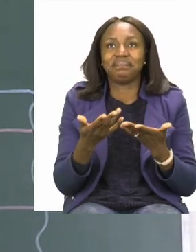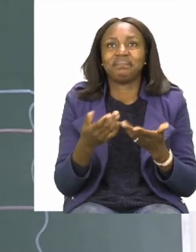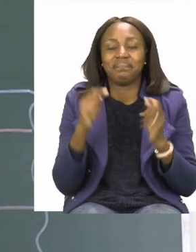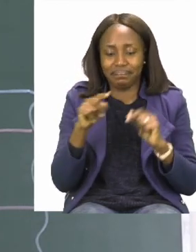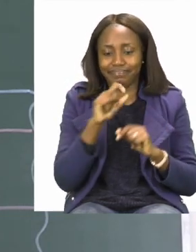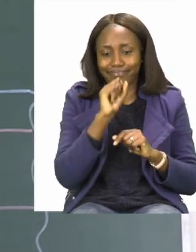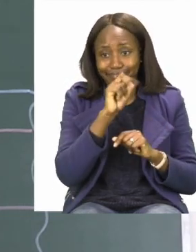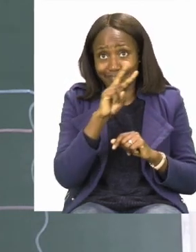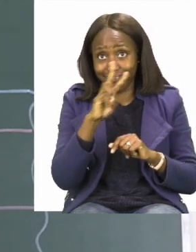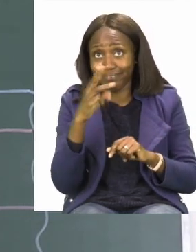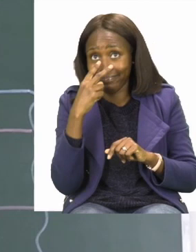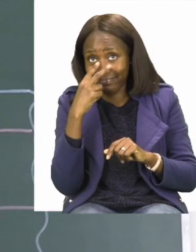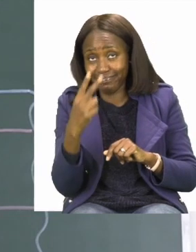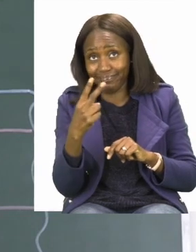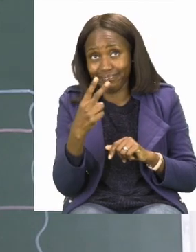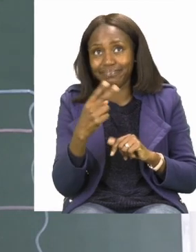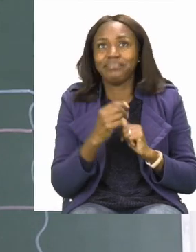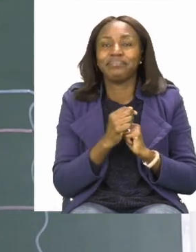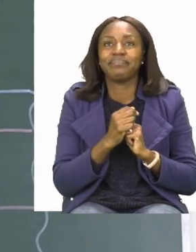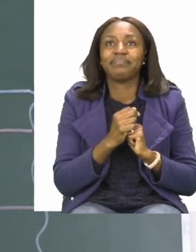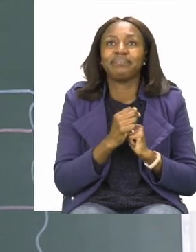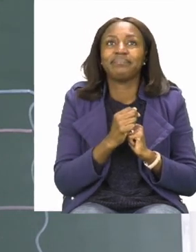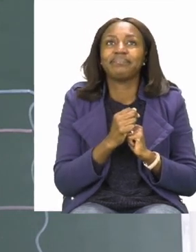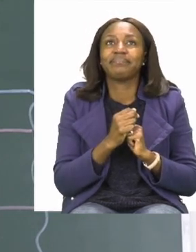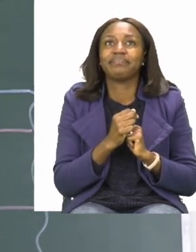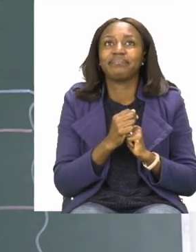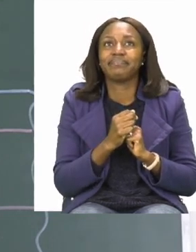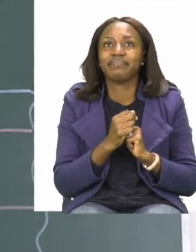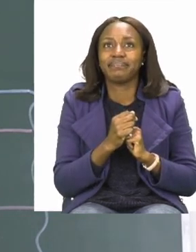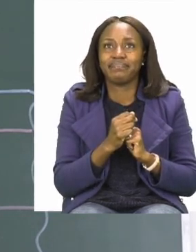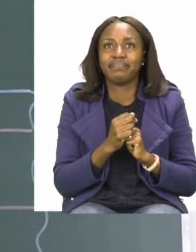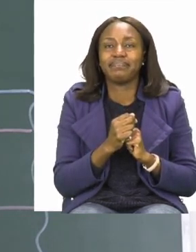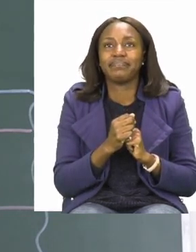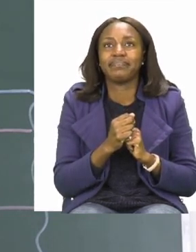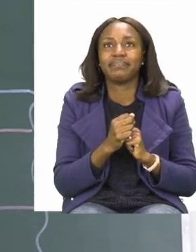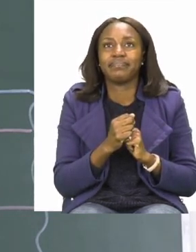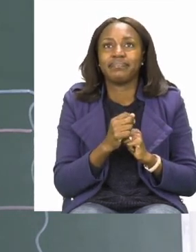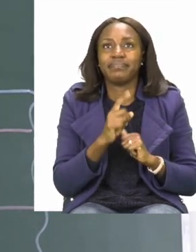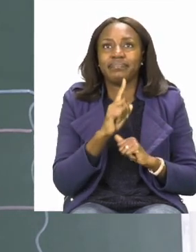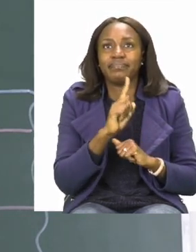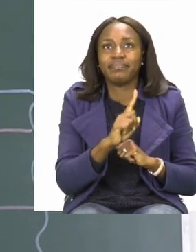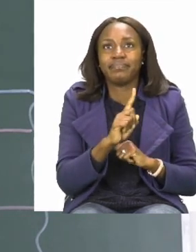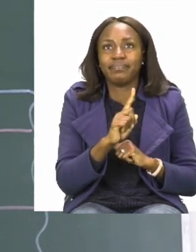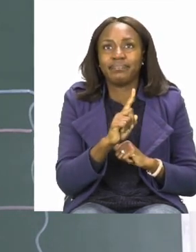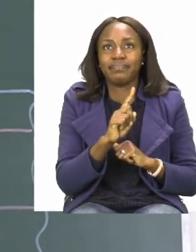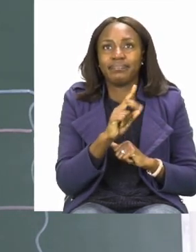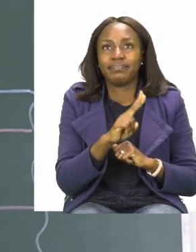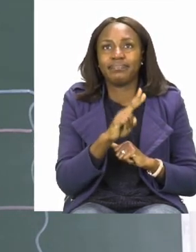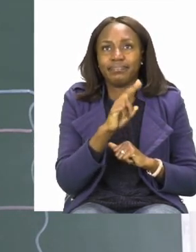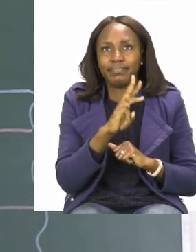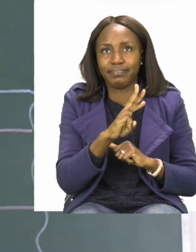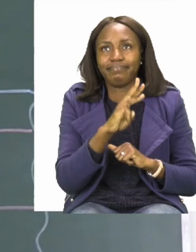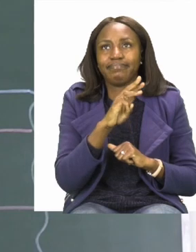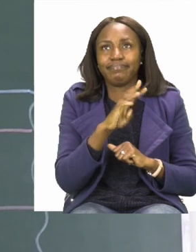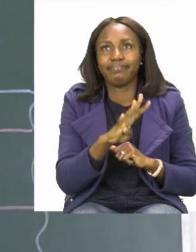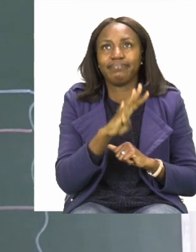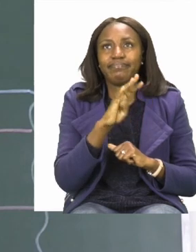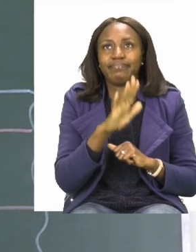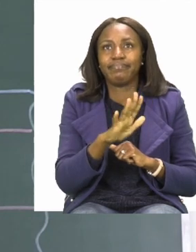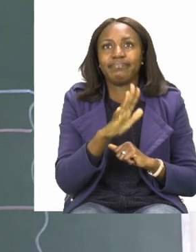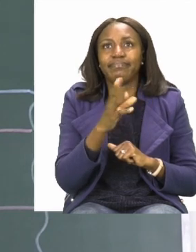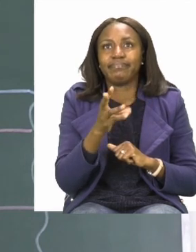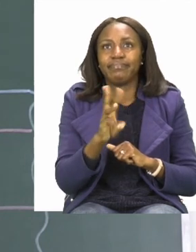have to start again. So let's see if we have done the right thing. 1, 2, 3,